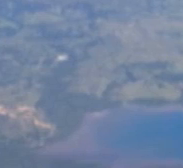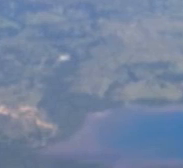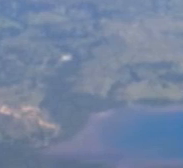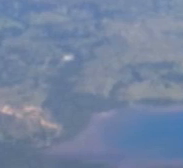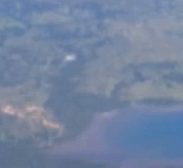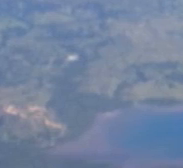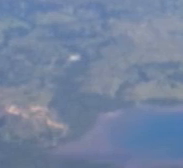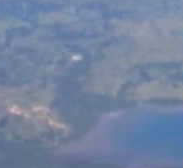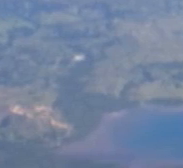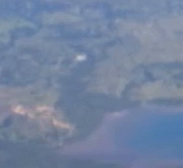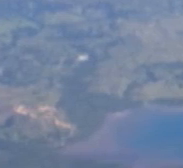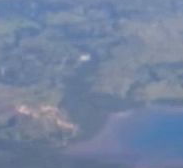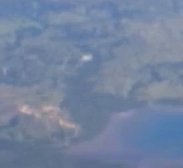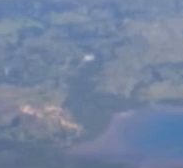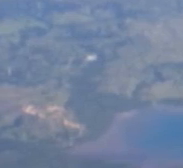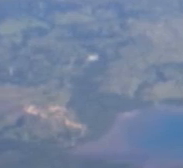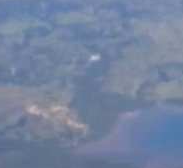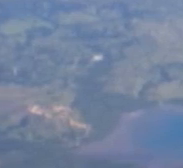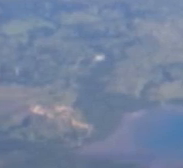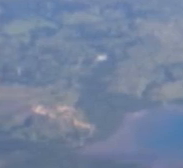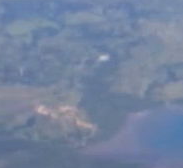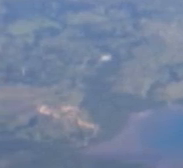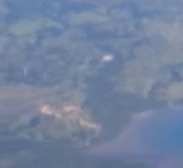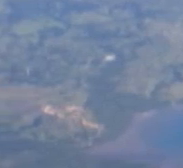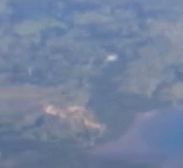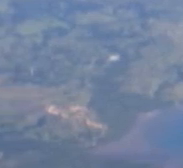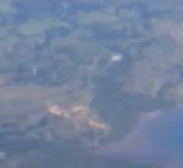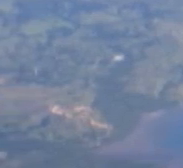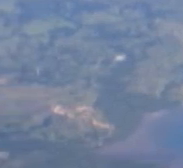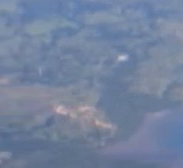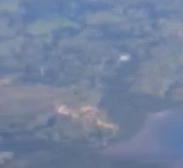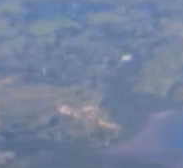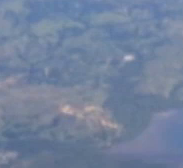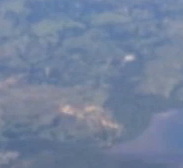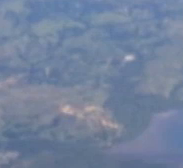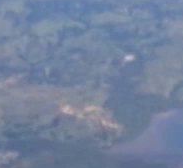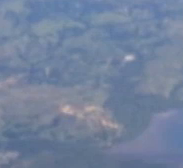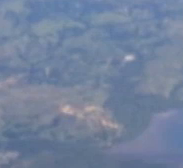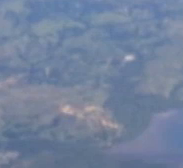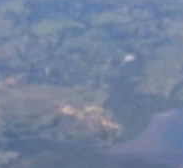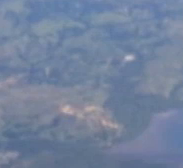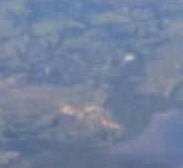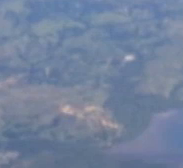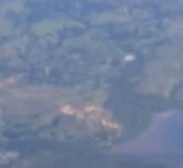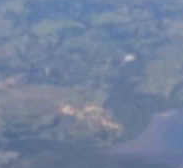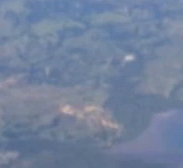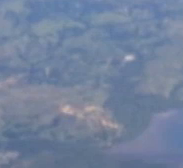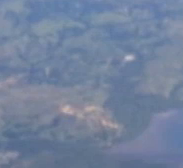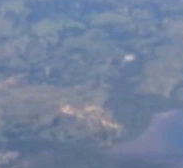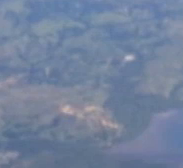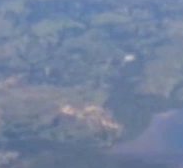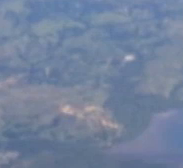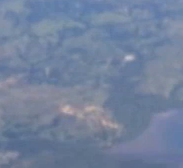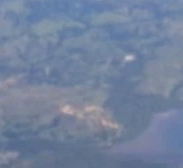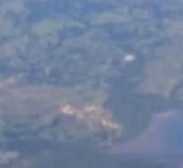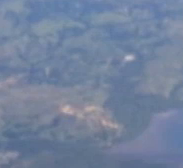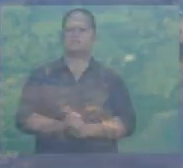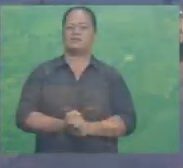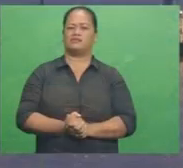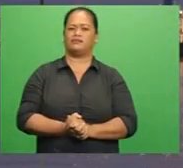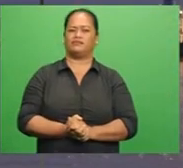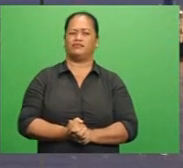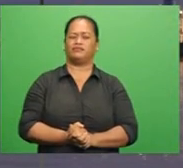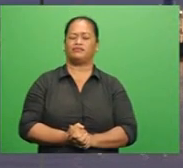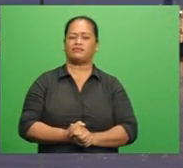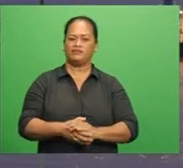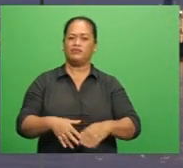of the day, a bird's eye view of Fiji's crystal blue waters as we bid farewell to 2020. Remember, you can send us